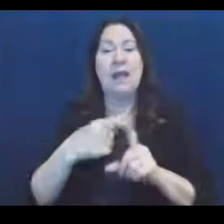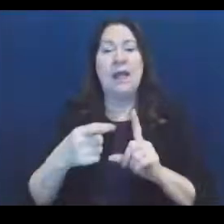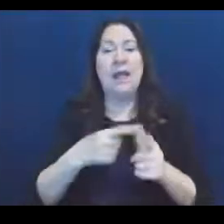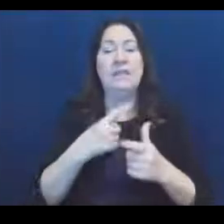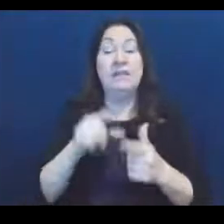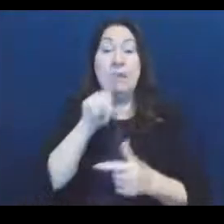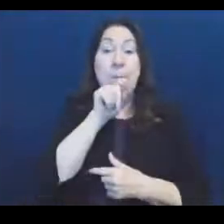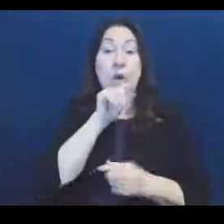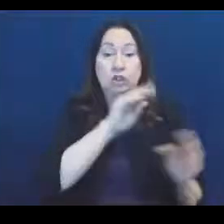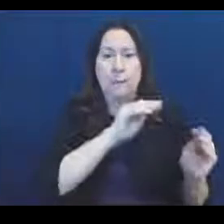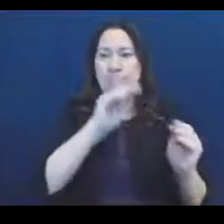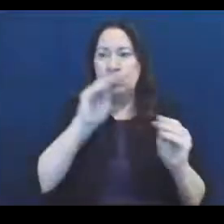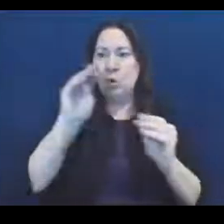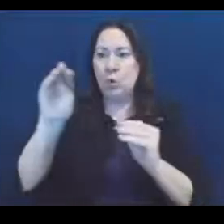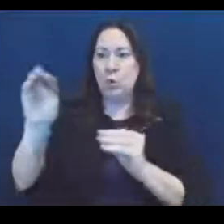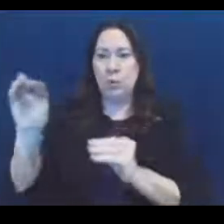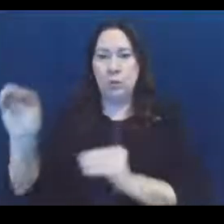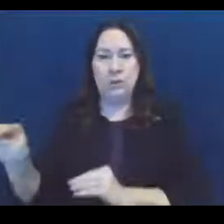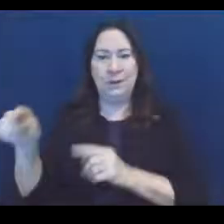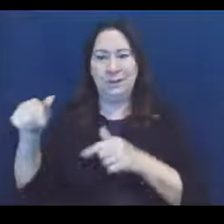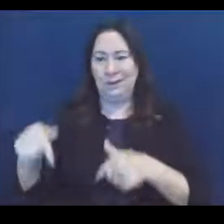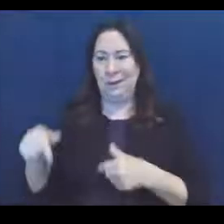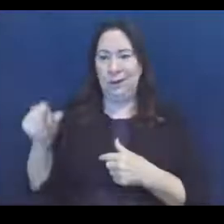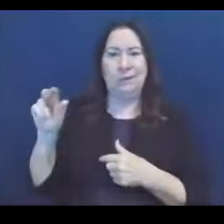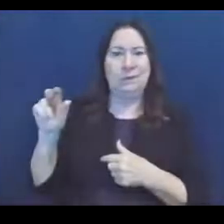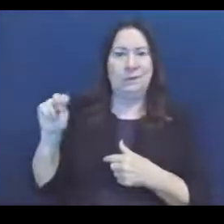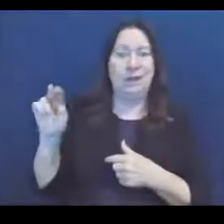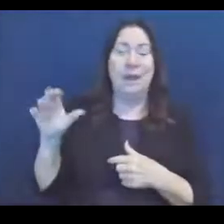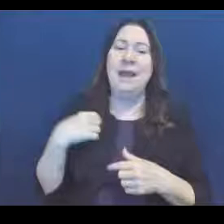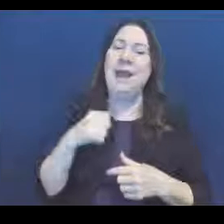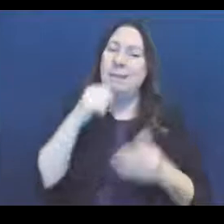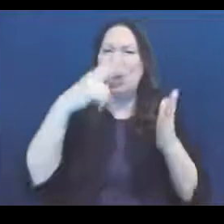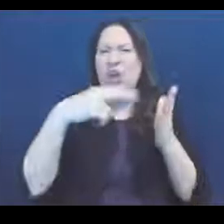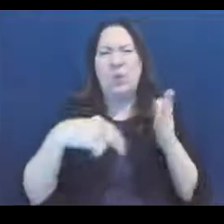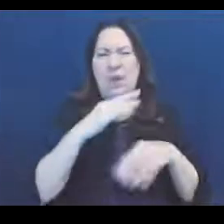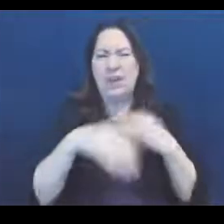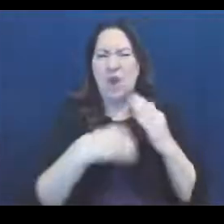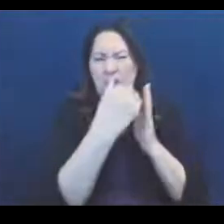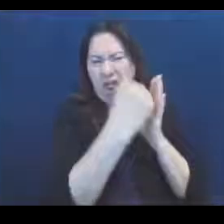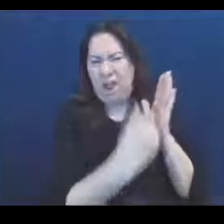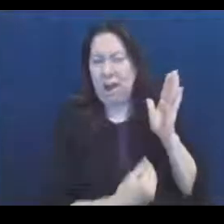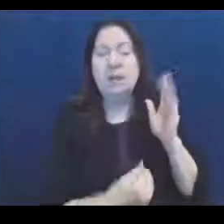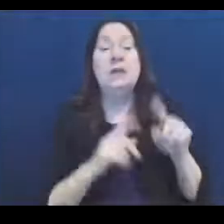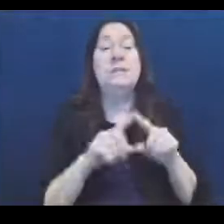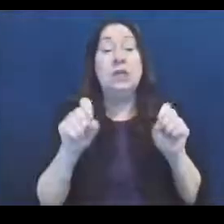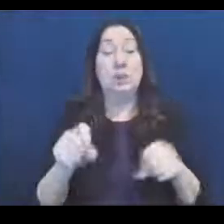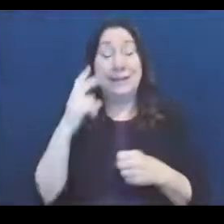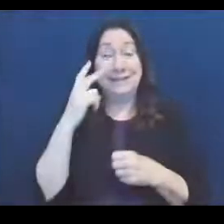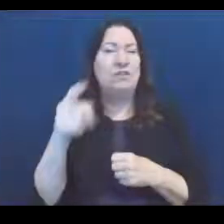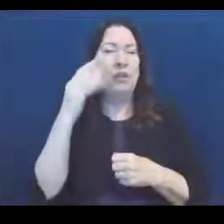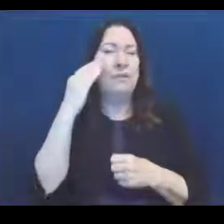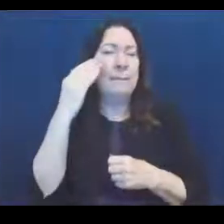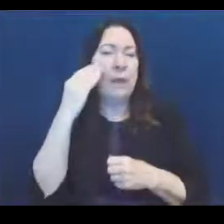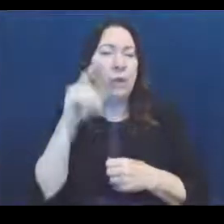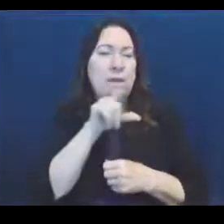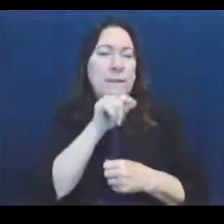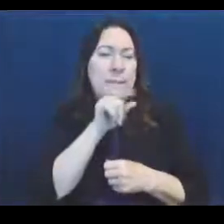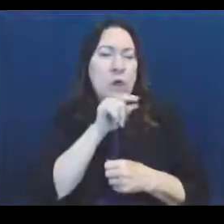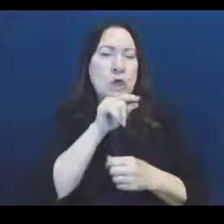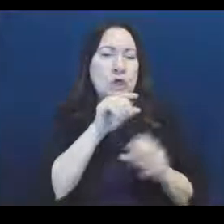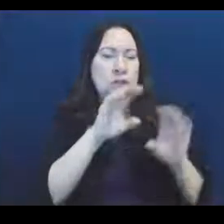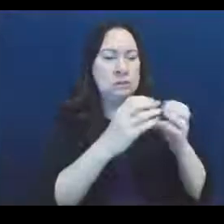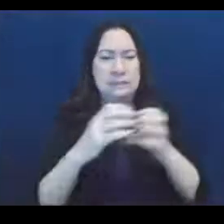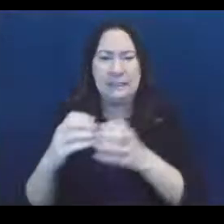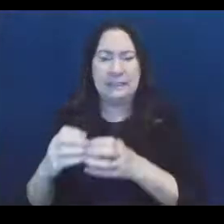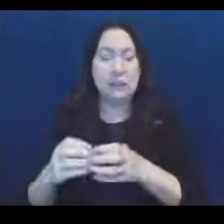should be and deposited them here in the Carolinas. I won't read through all these here, but you can see if you are familiar with bird species, none of these